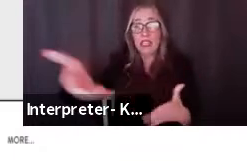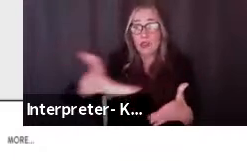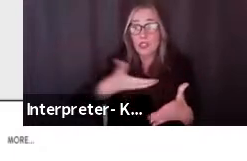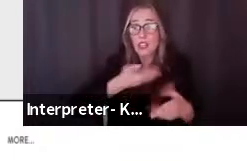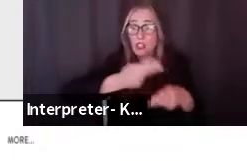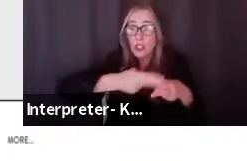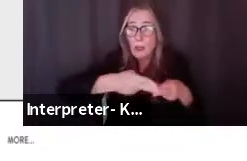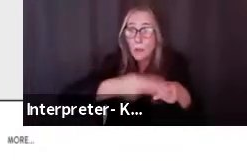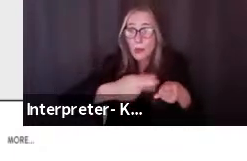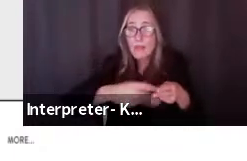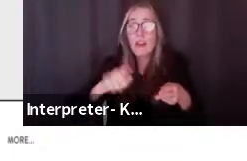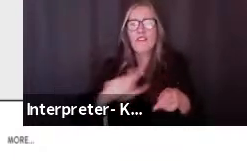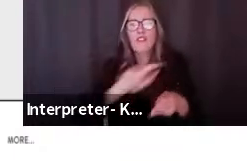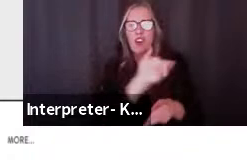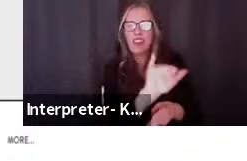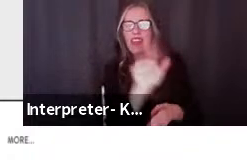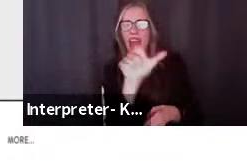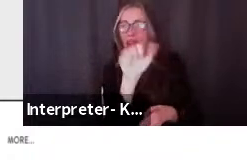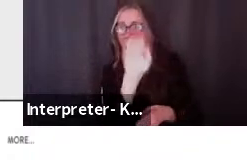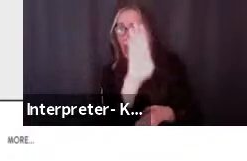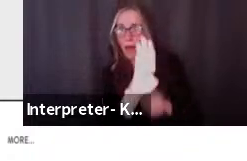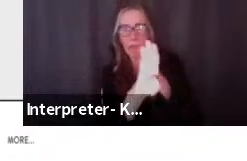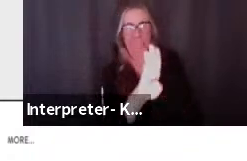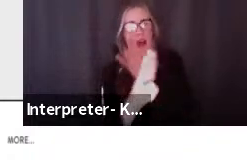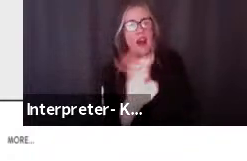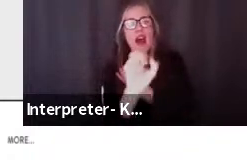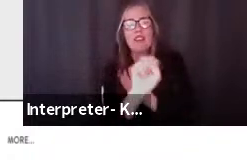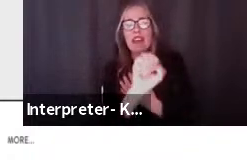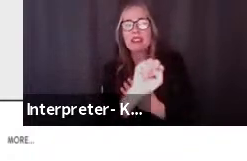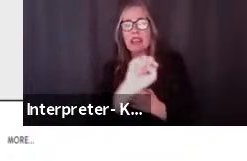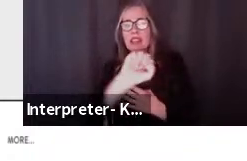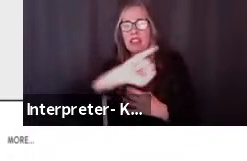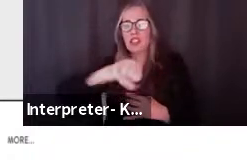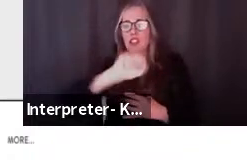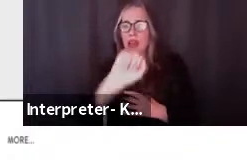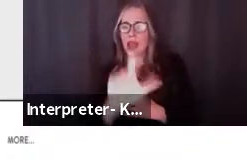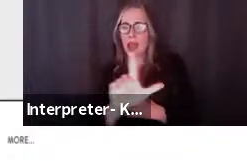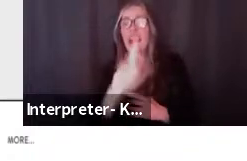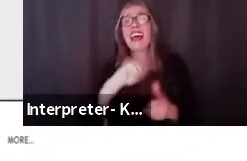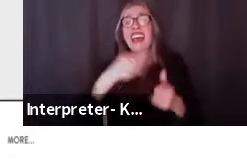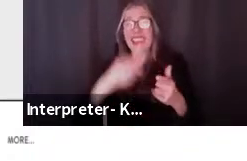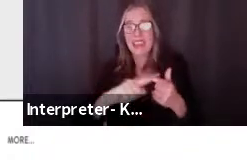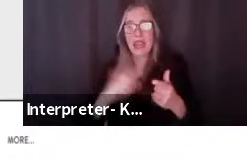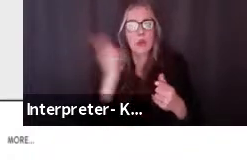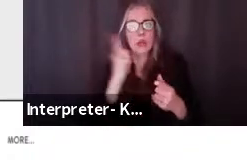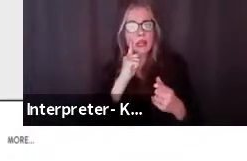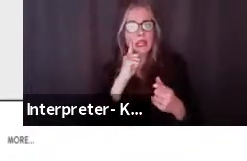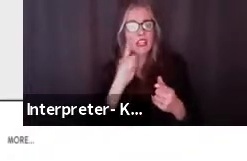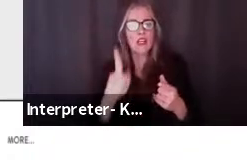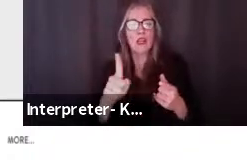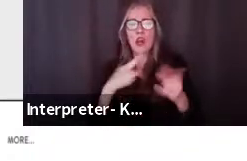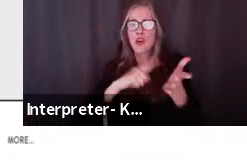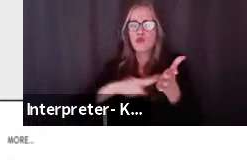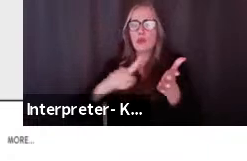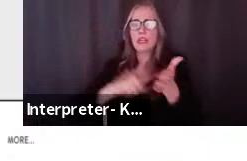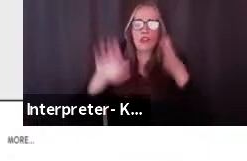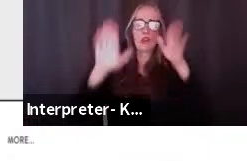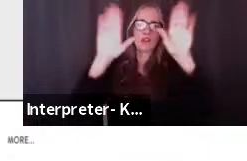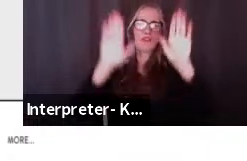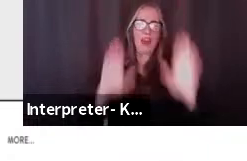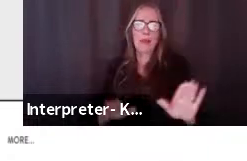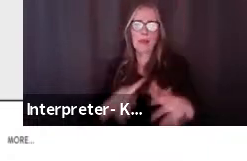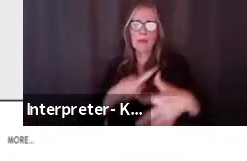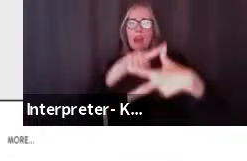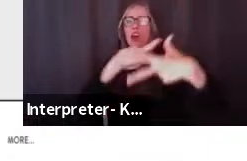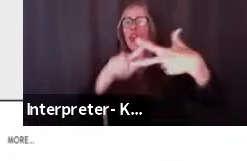the lab and then we'll hear the fabulous research being done by three uh research